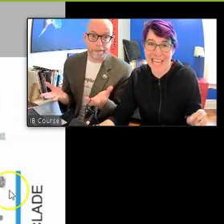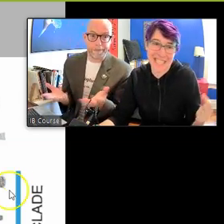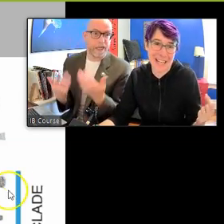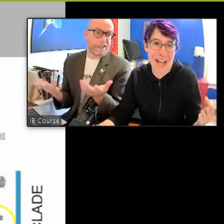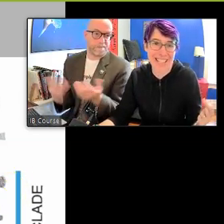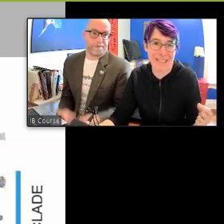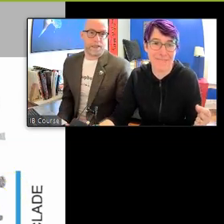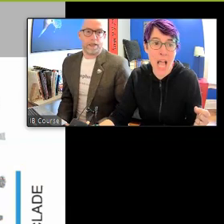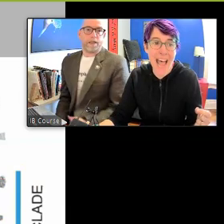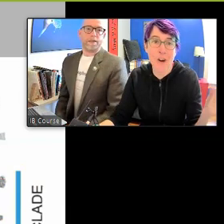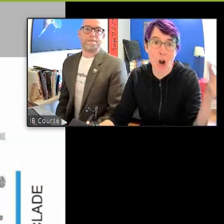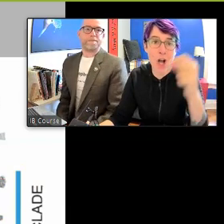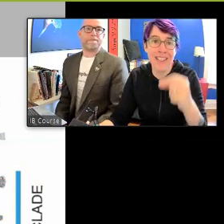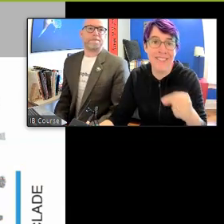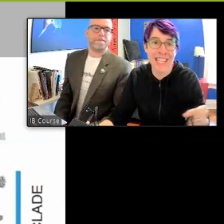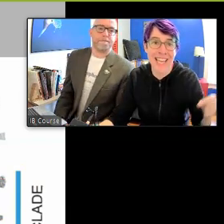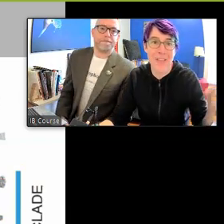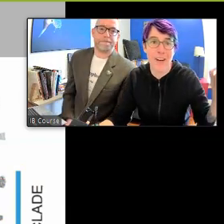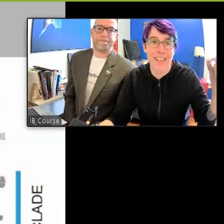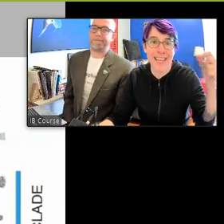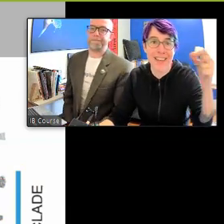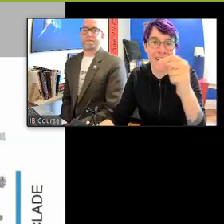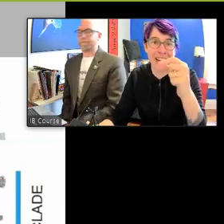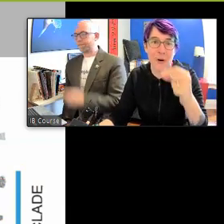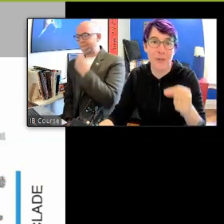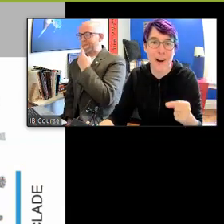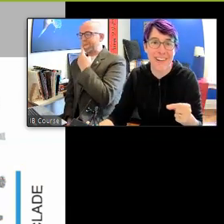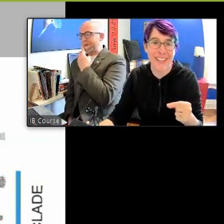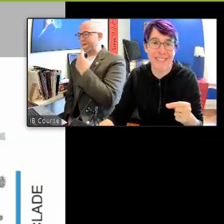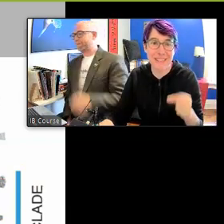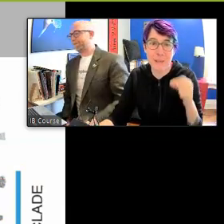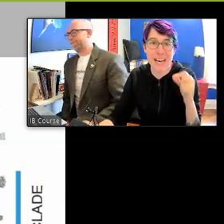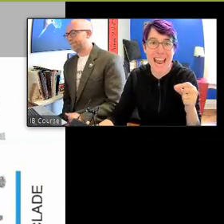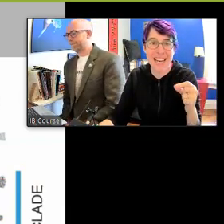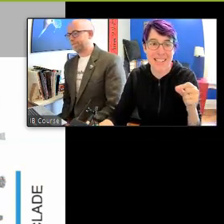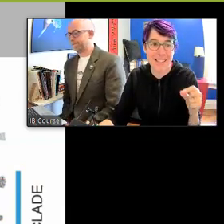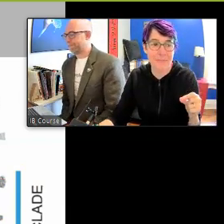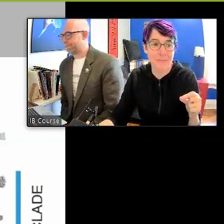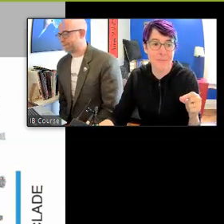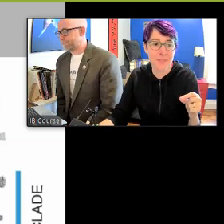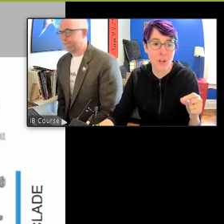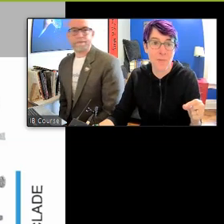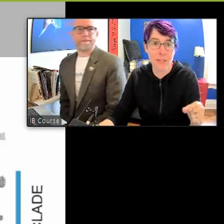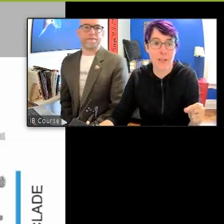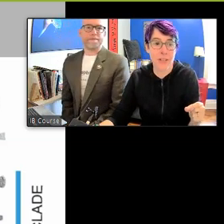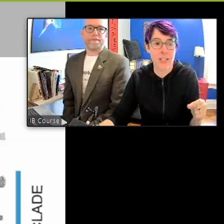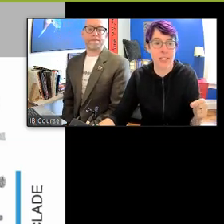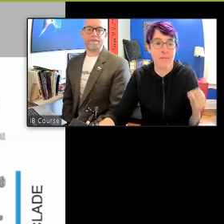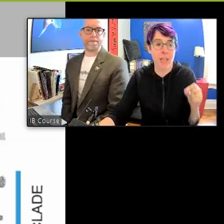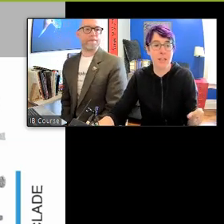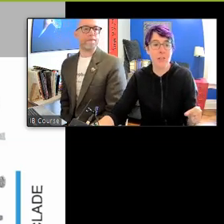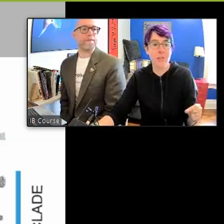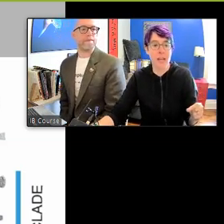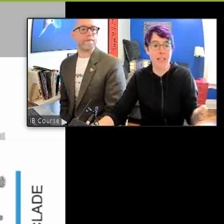they lost them. Because they lost them. And they're all living together in the very cold water. Bananas. So there's your